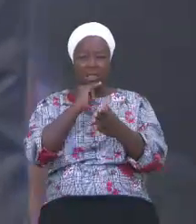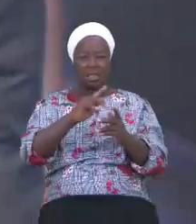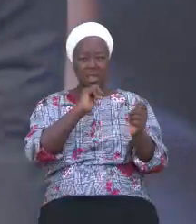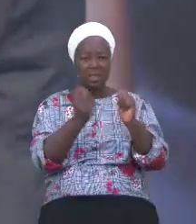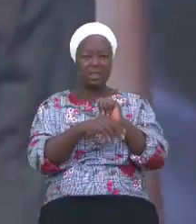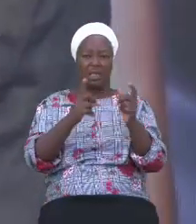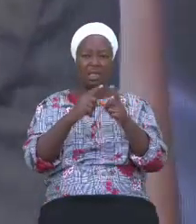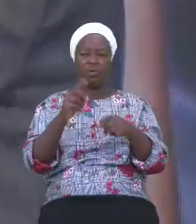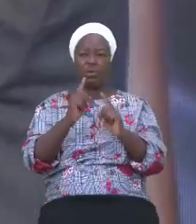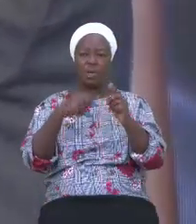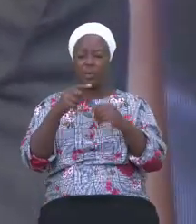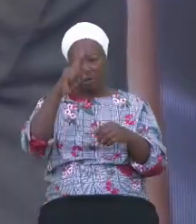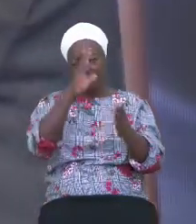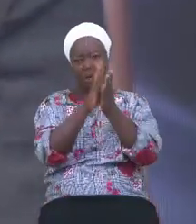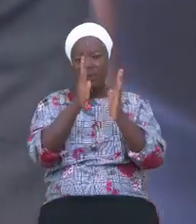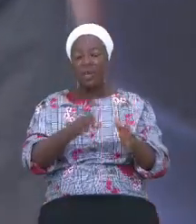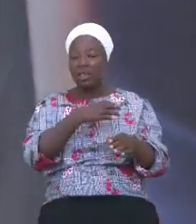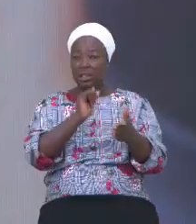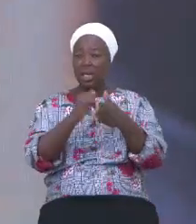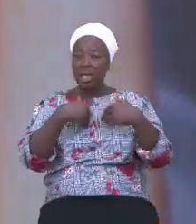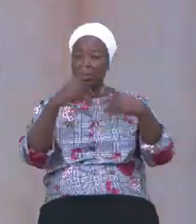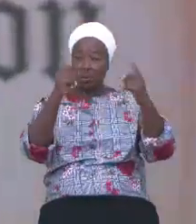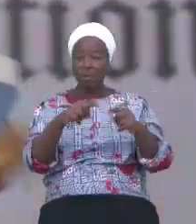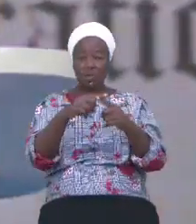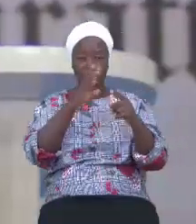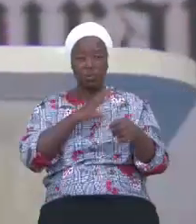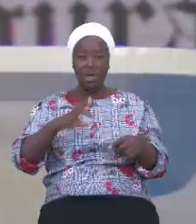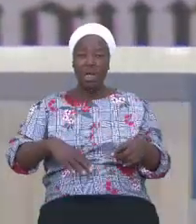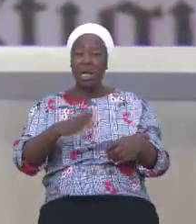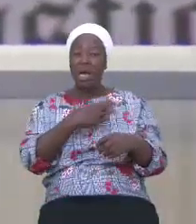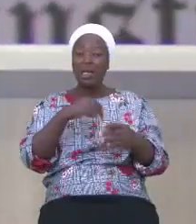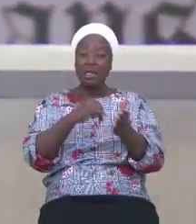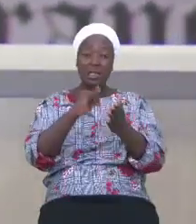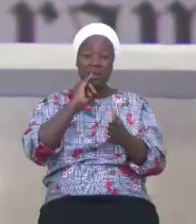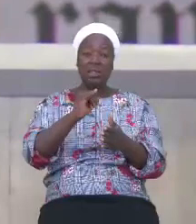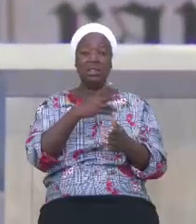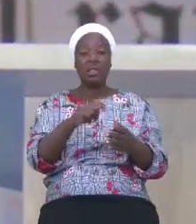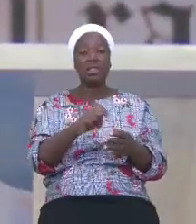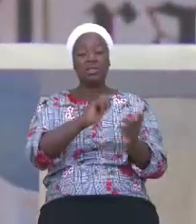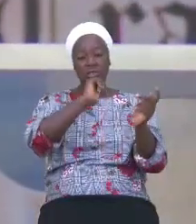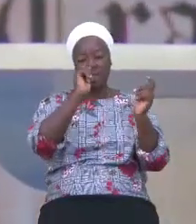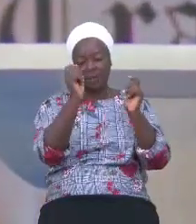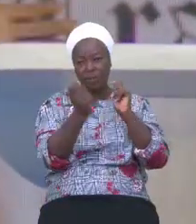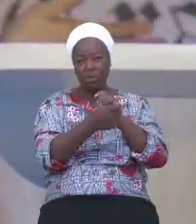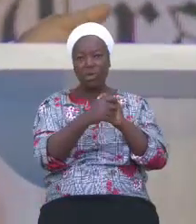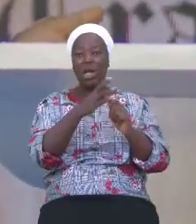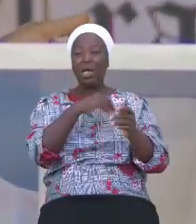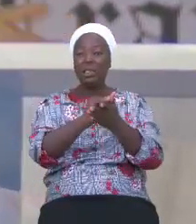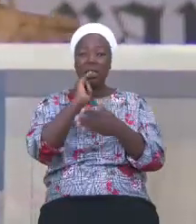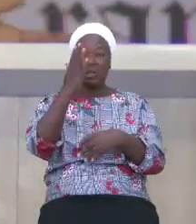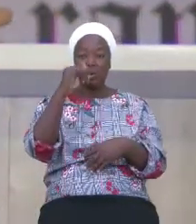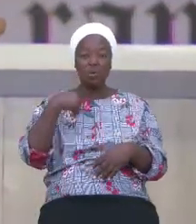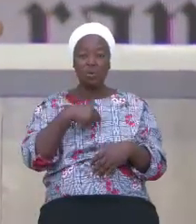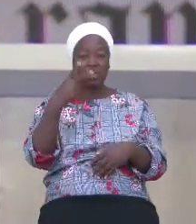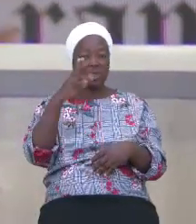talk about the believer that has come to Christ, and it is transformation. That's why we're looking at